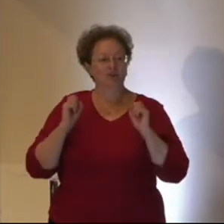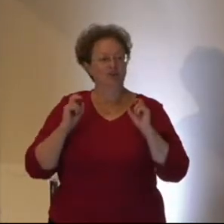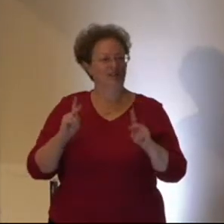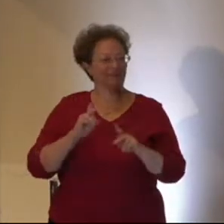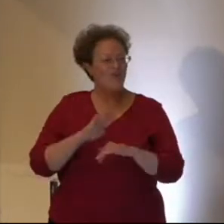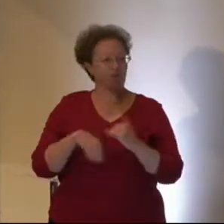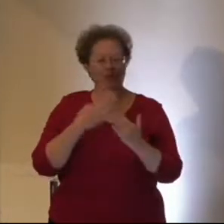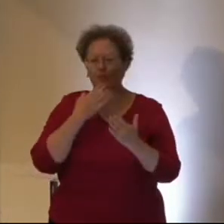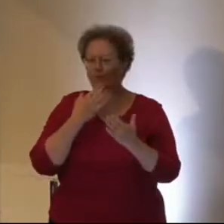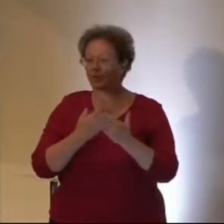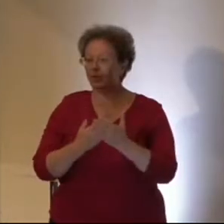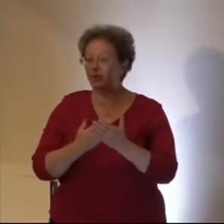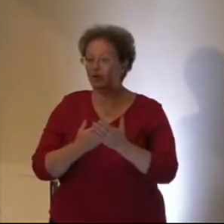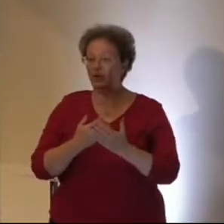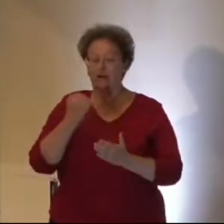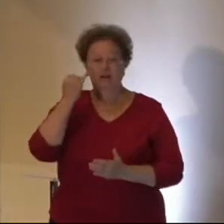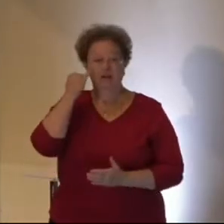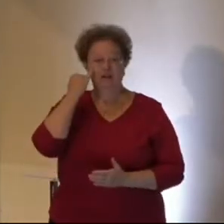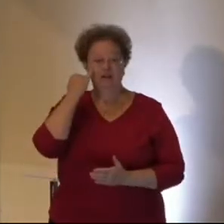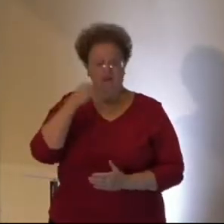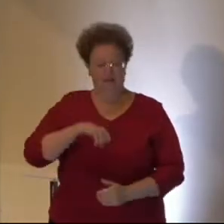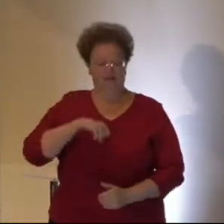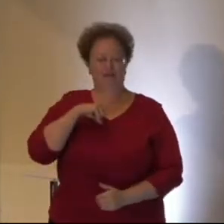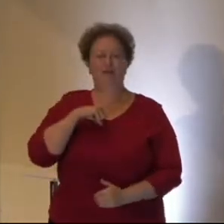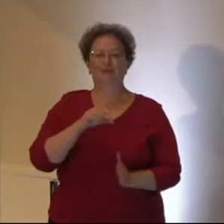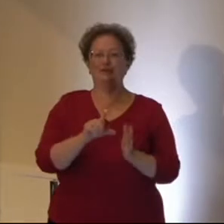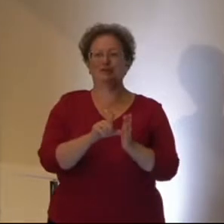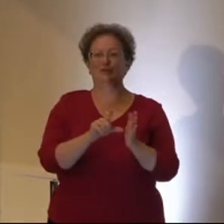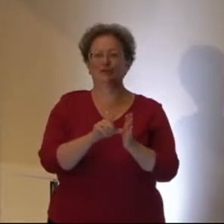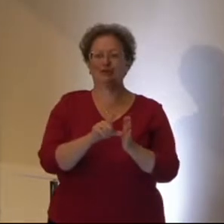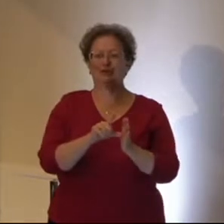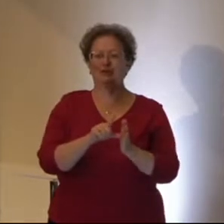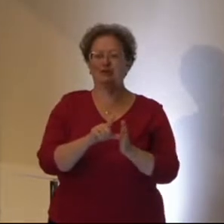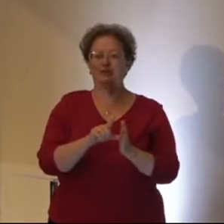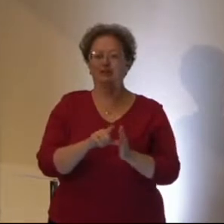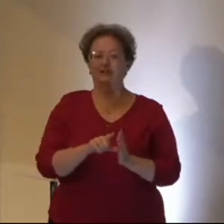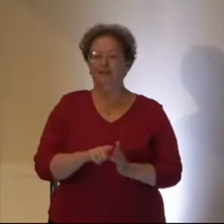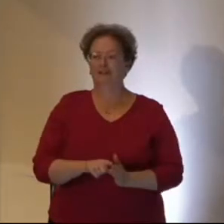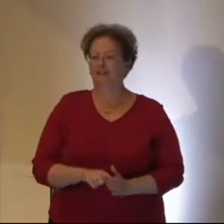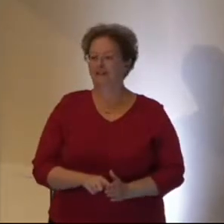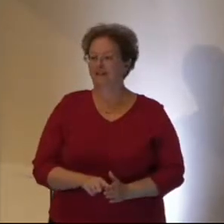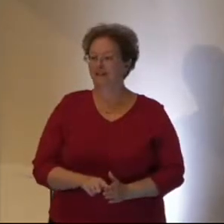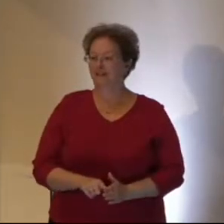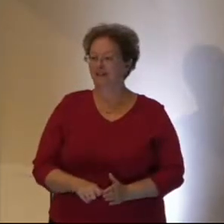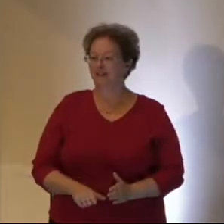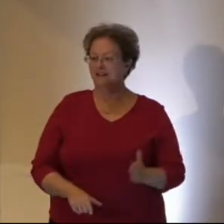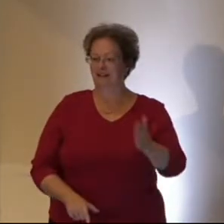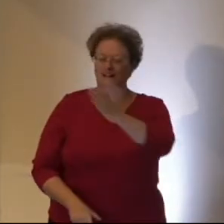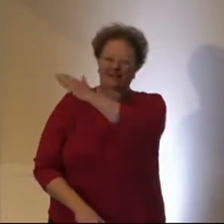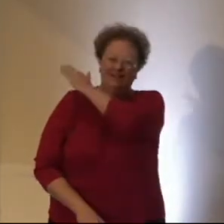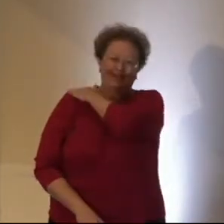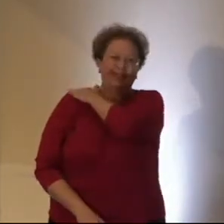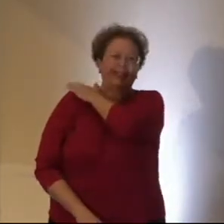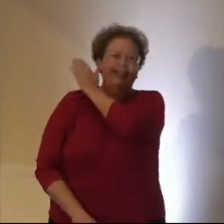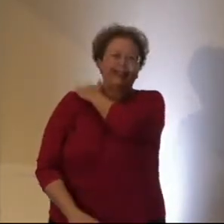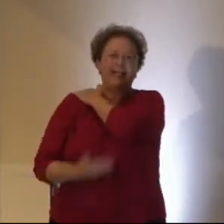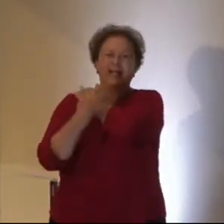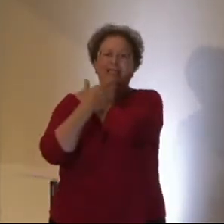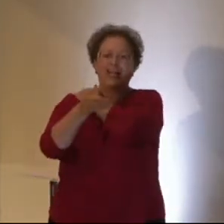good. Now, if you're proud to be a Lutheran, I want you to pat yourself on the back and say, "Thank God I'm a